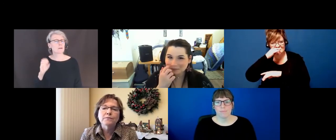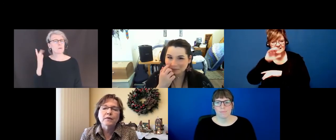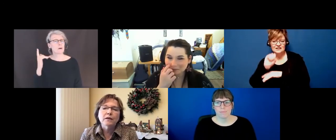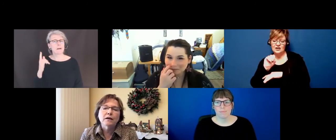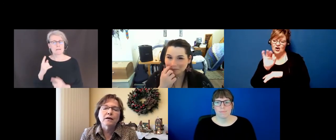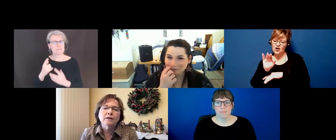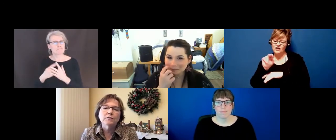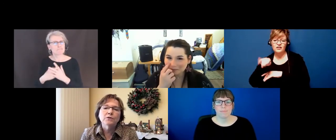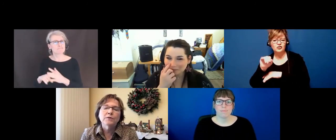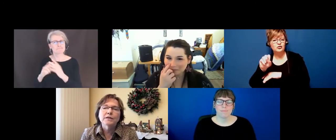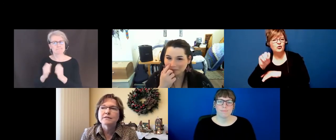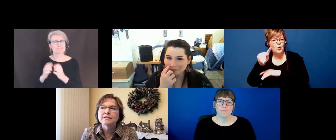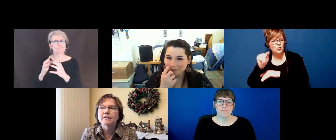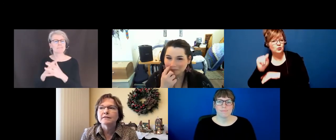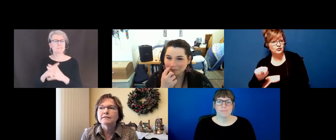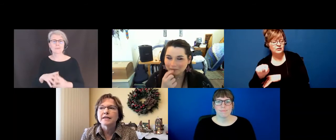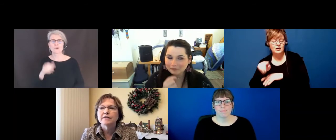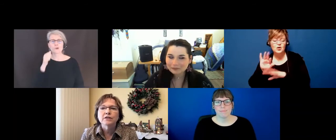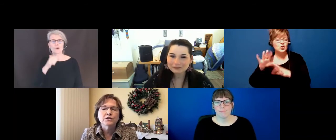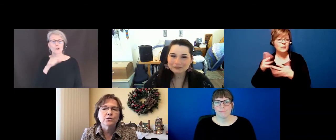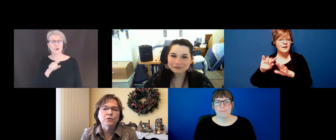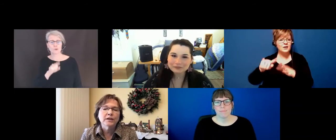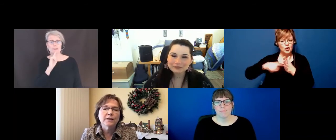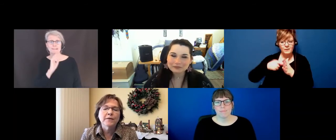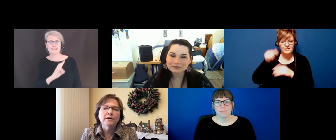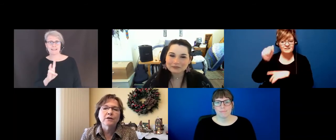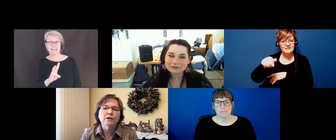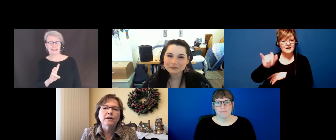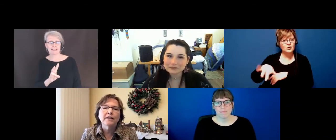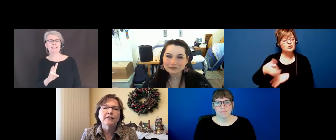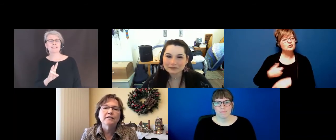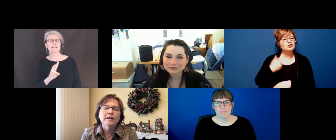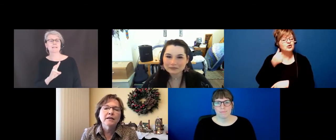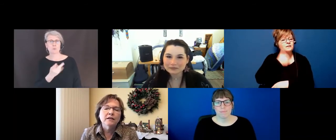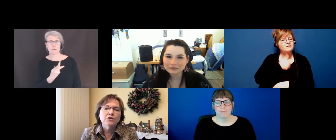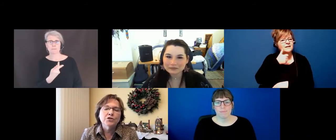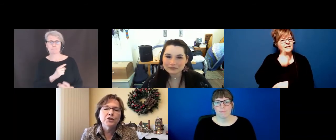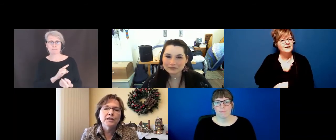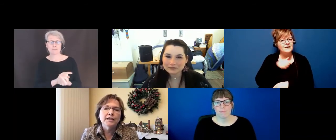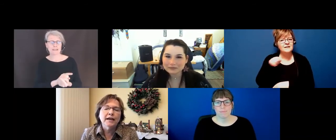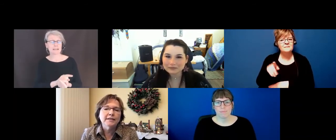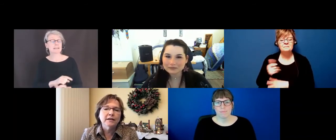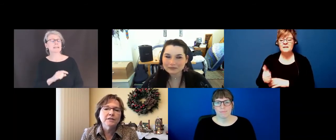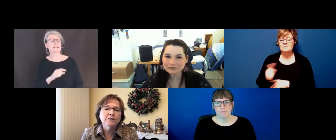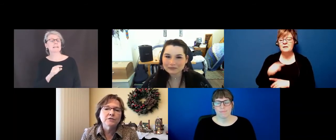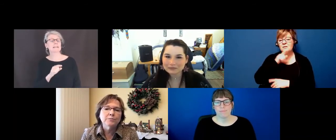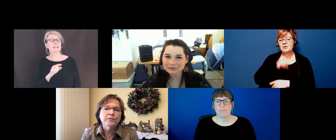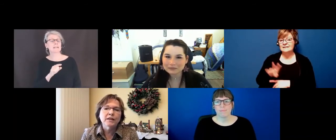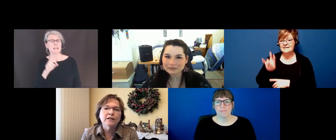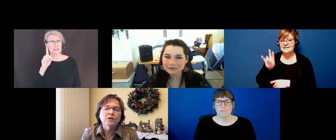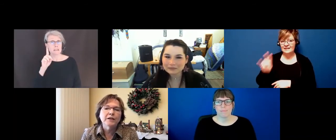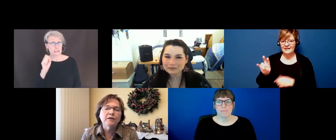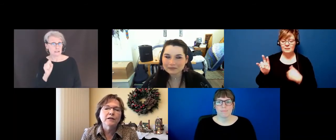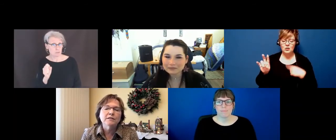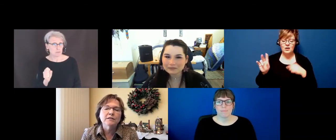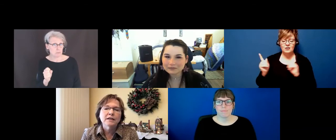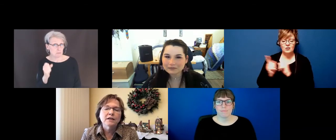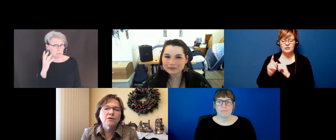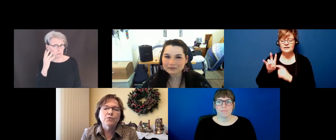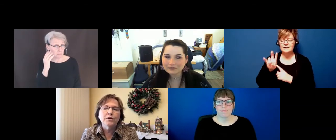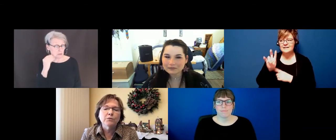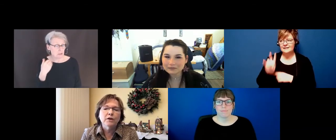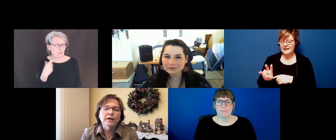girl who was 7 years old when I met her, and she had Down syndrome, and her